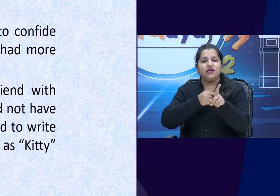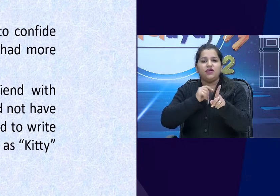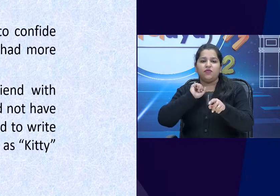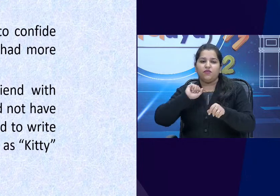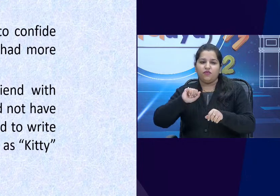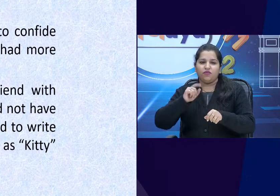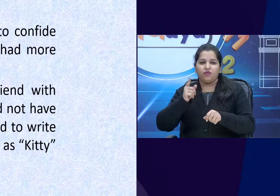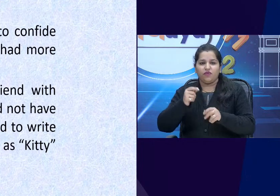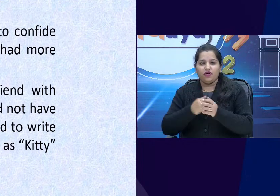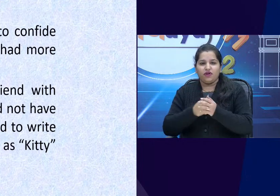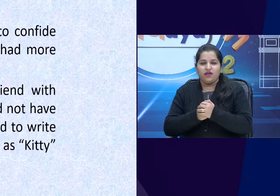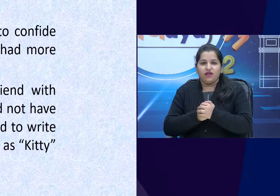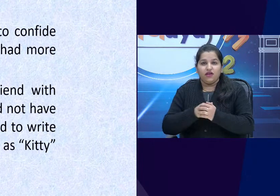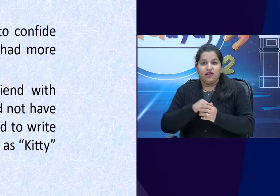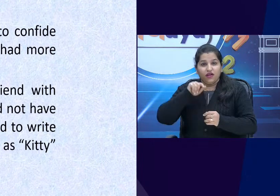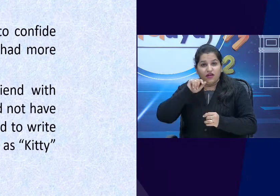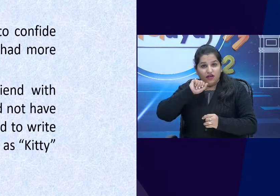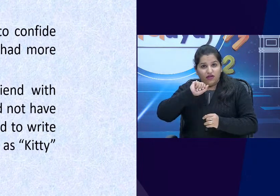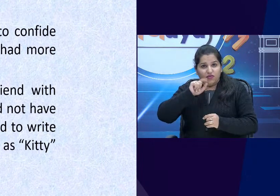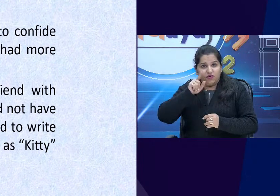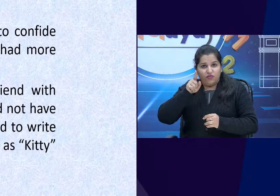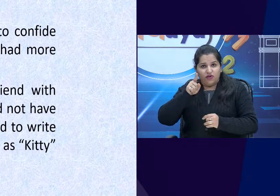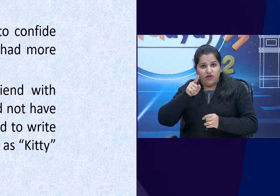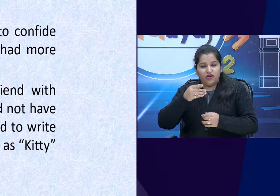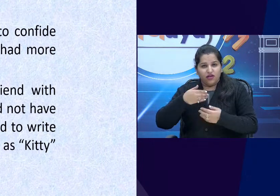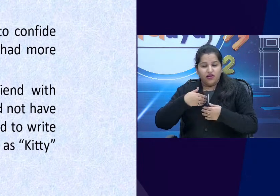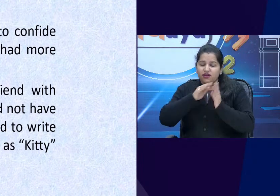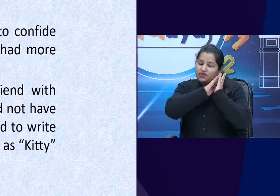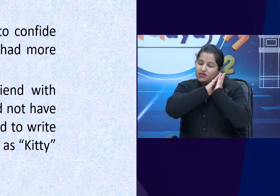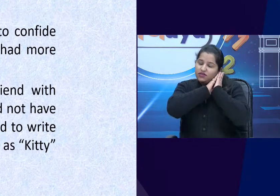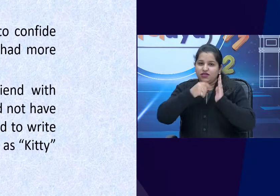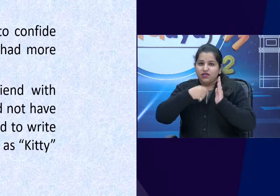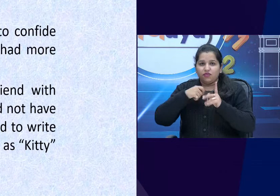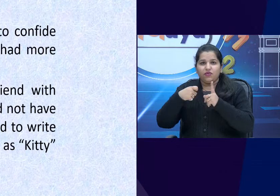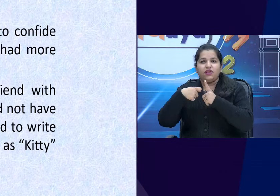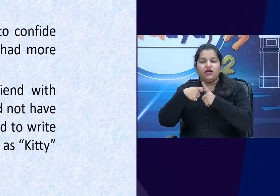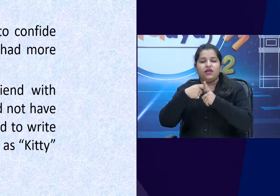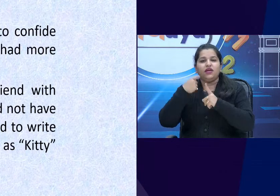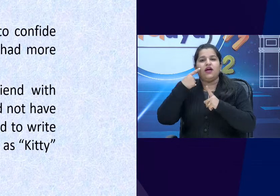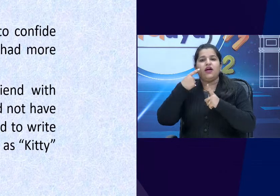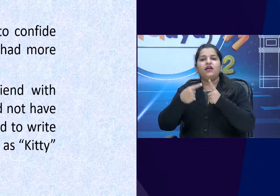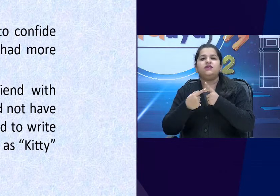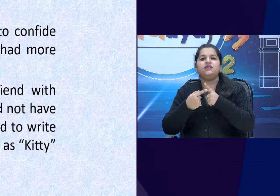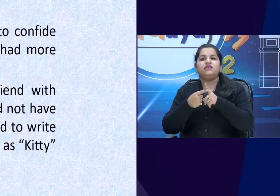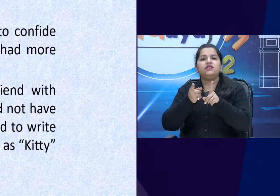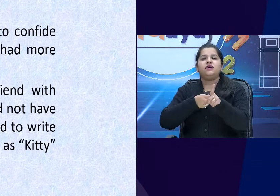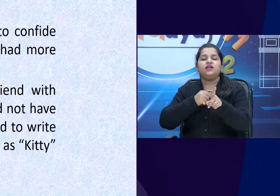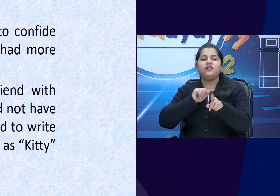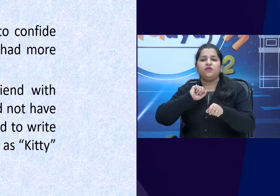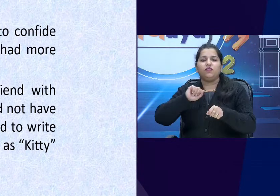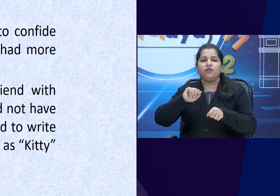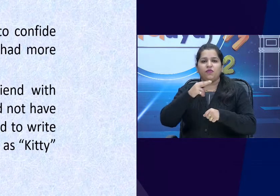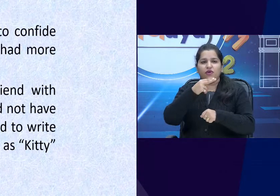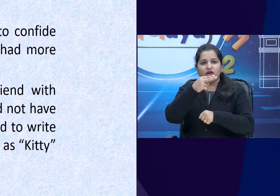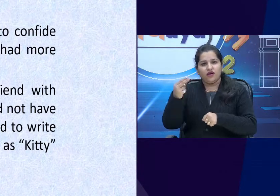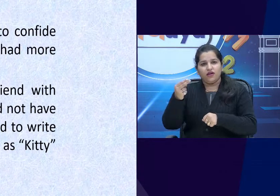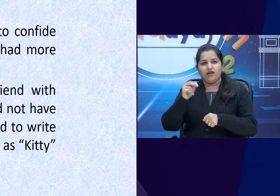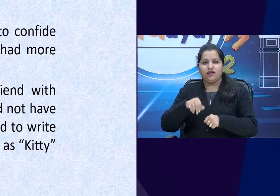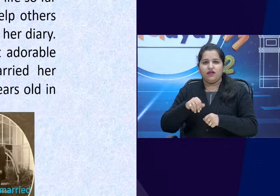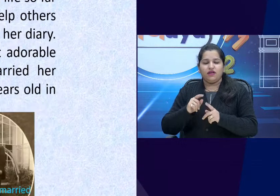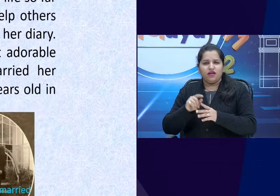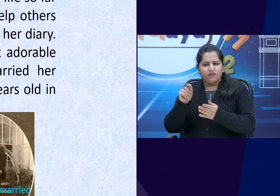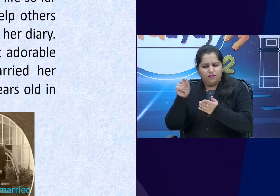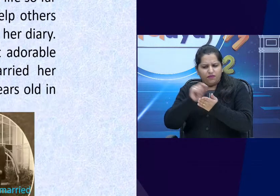and she's saying a secret to Kitty, and that secret she will write in the she will write in the